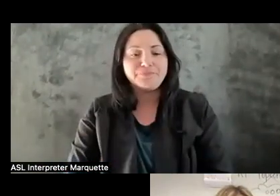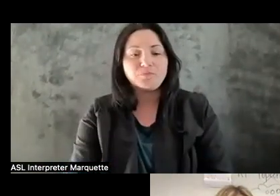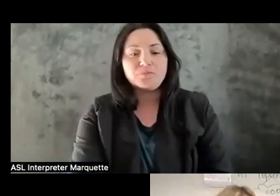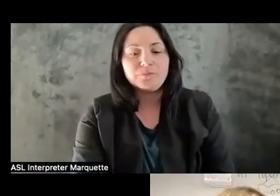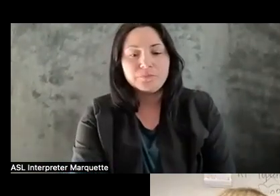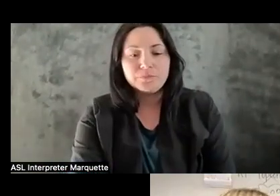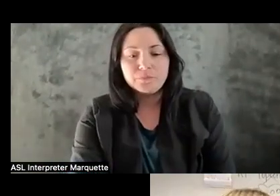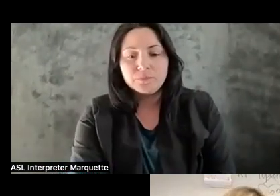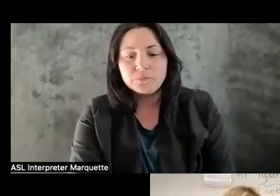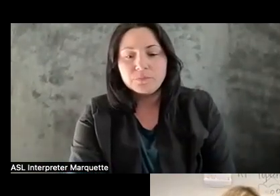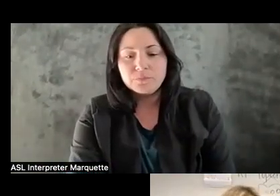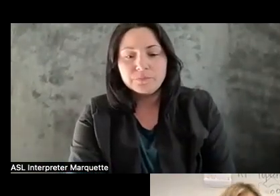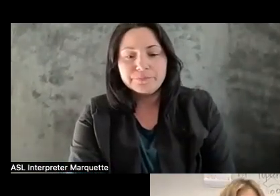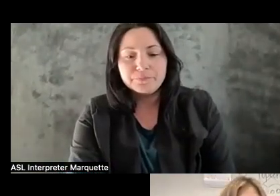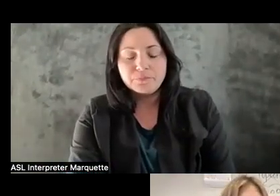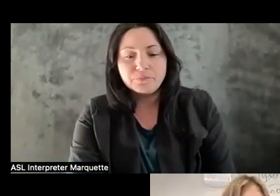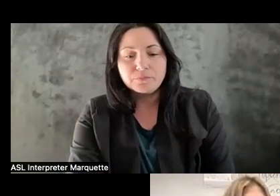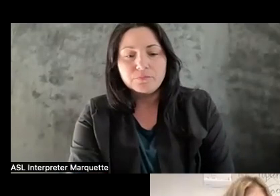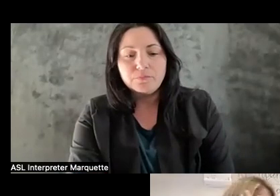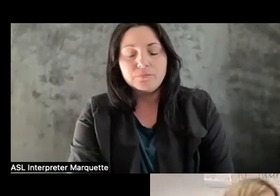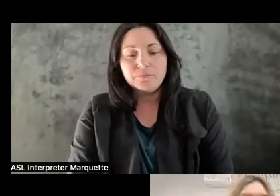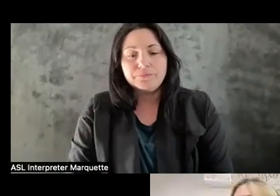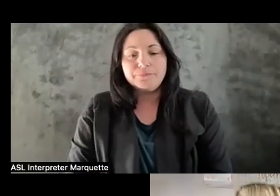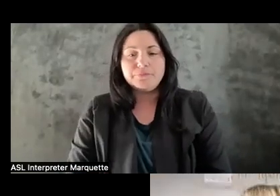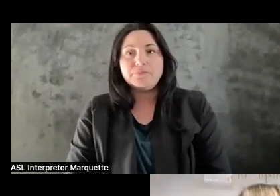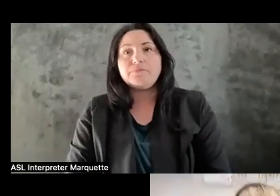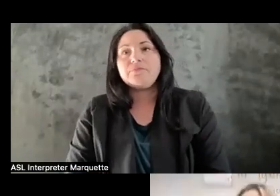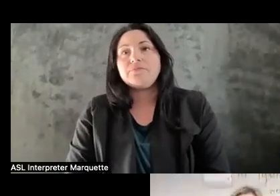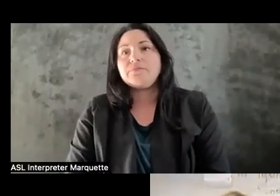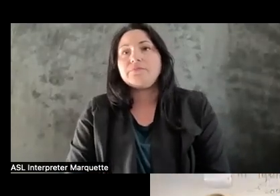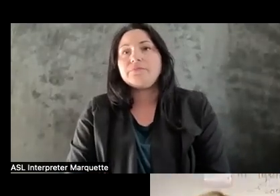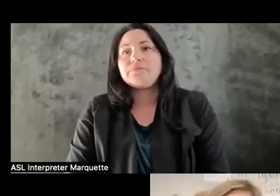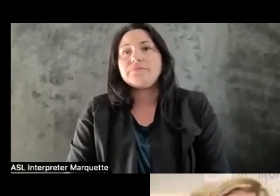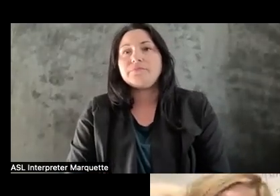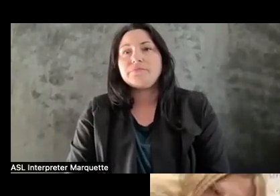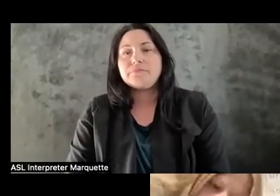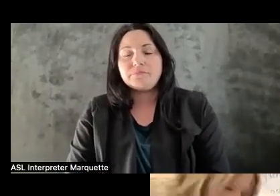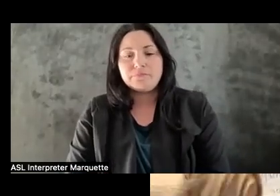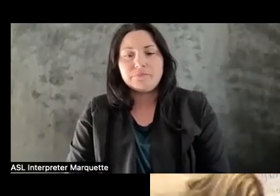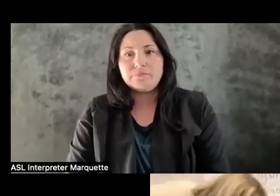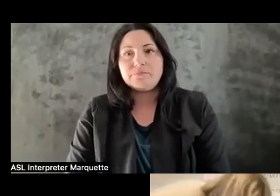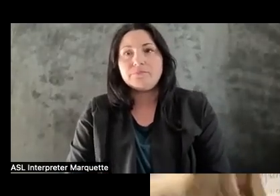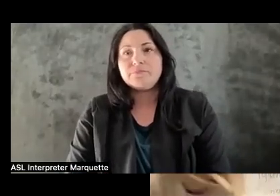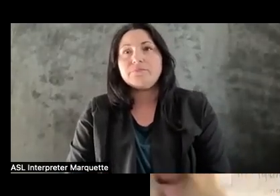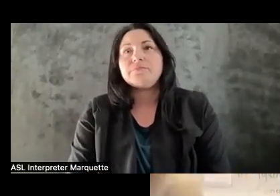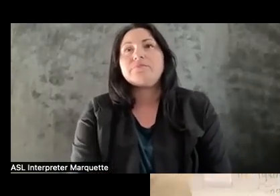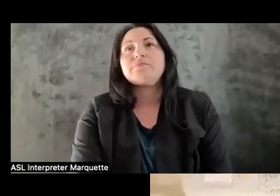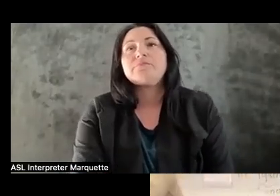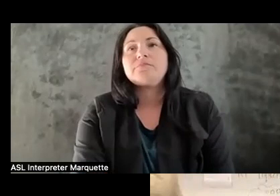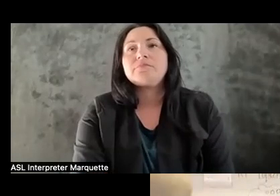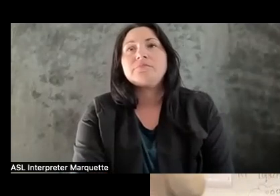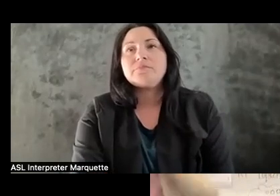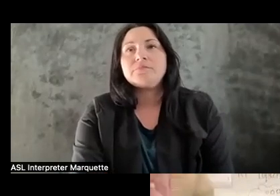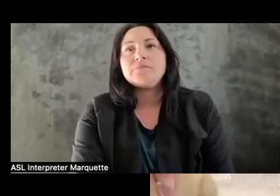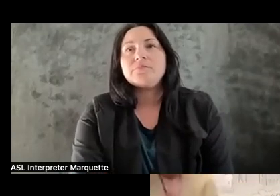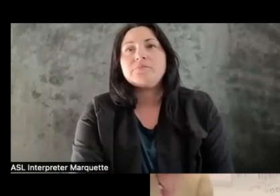de la pantalla. Seleccione interpretación del idioma, elija español o inglés y haga clic en donde dice listo.